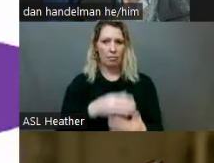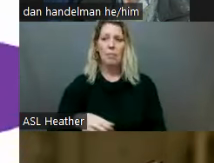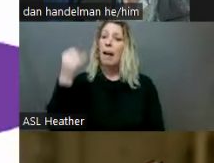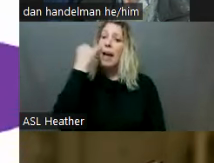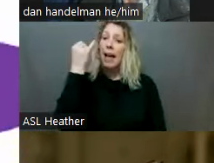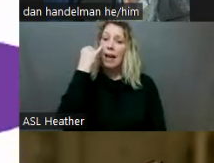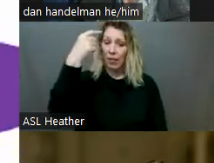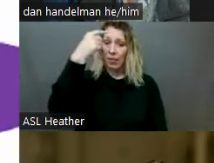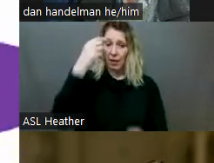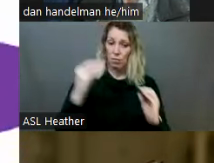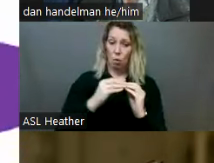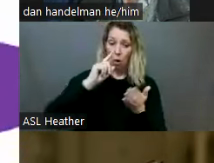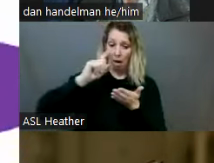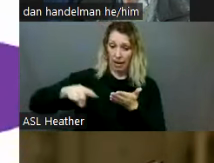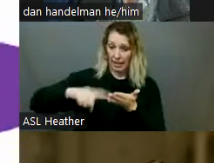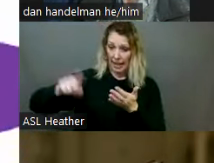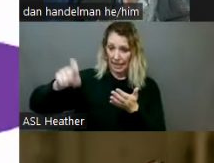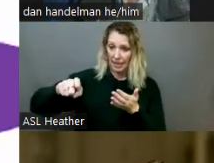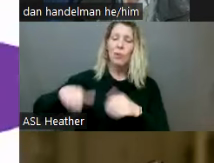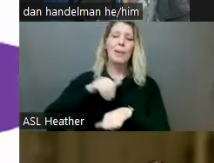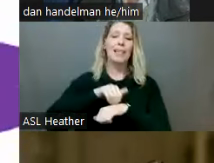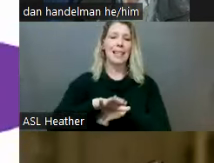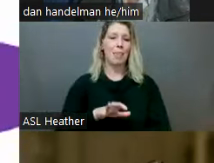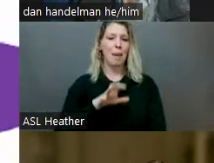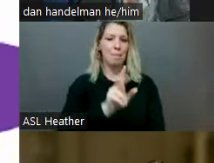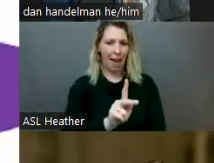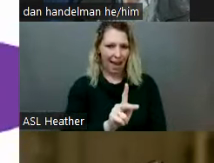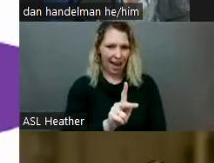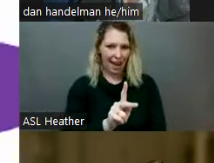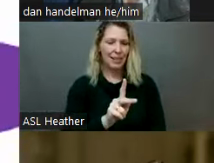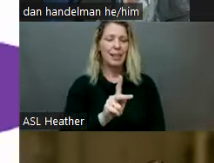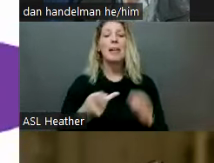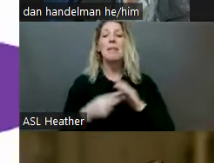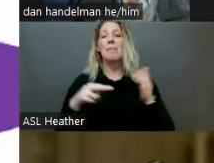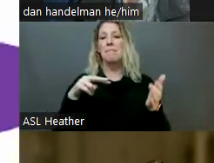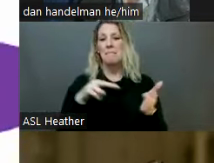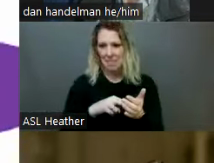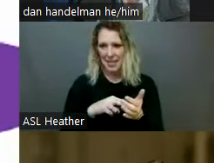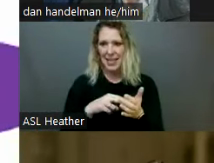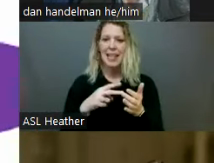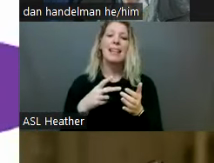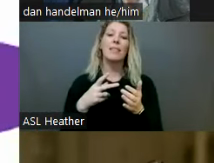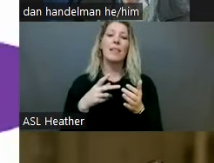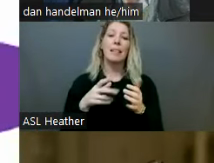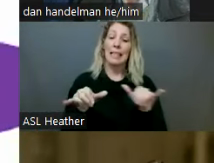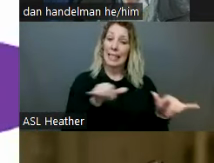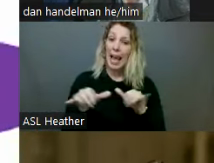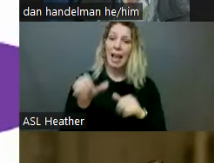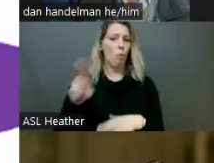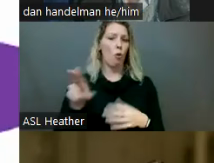more investigation is needed, they send it back, which could lead to the findings being the same or